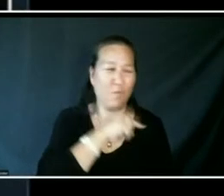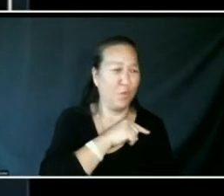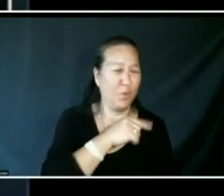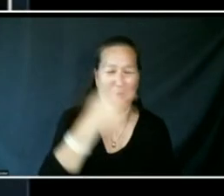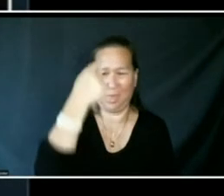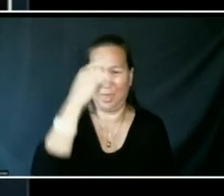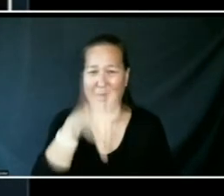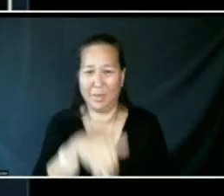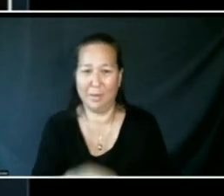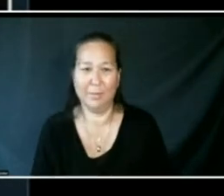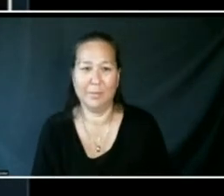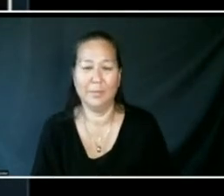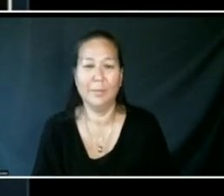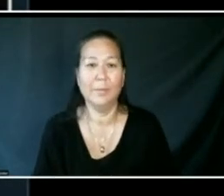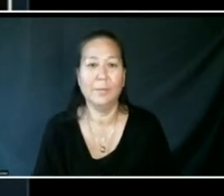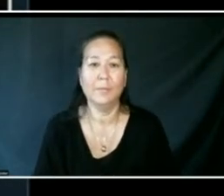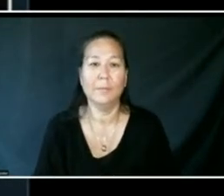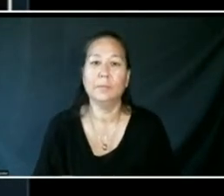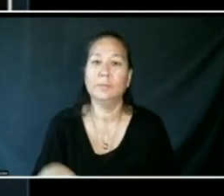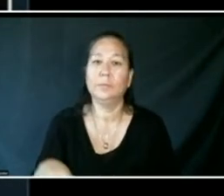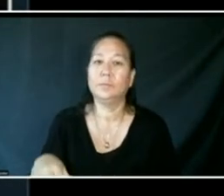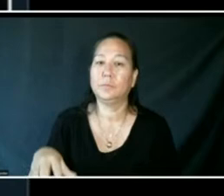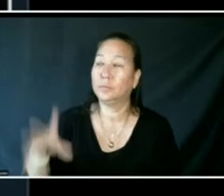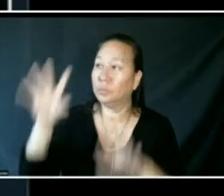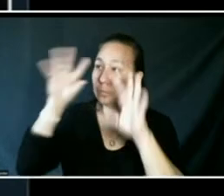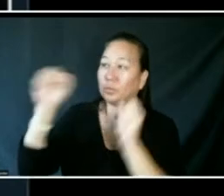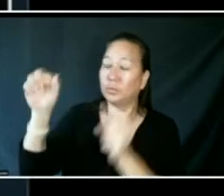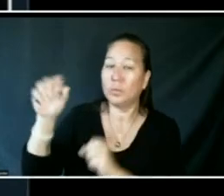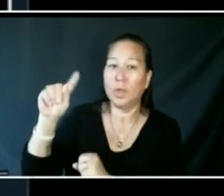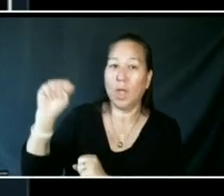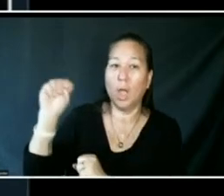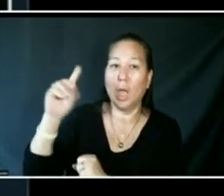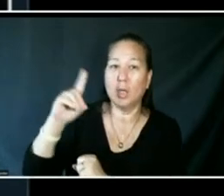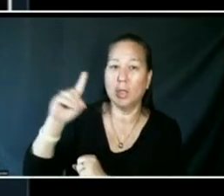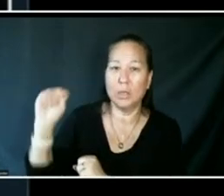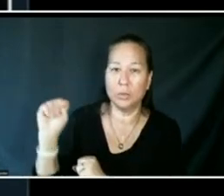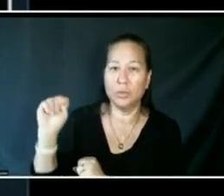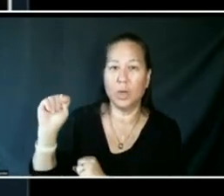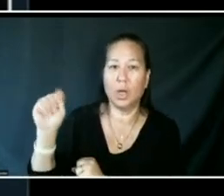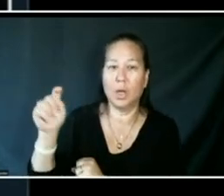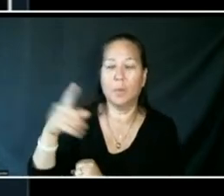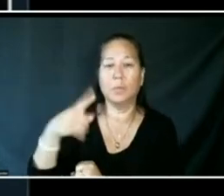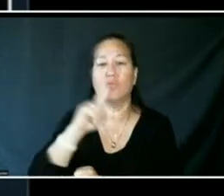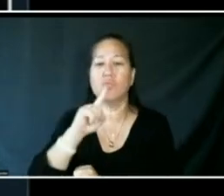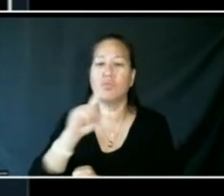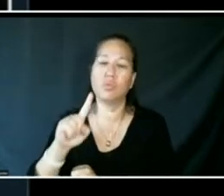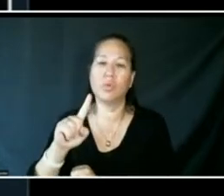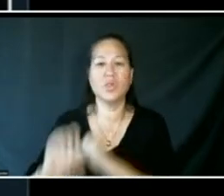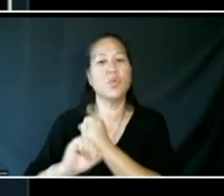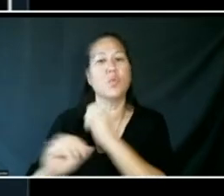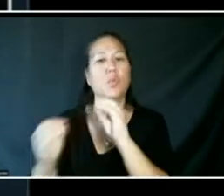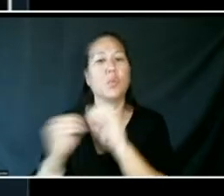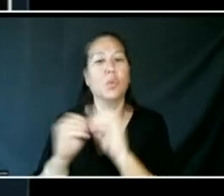President Trump's campaign amplified Giuliani's false testimony in a tweet pushing out the video footage.